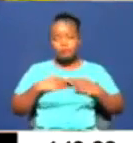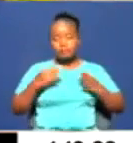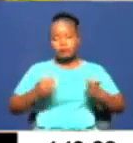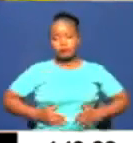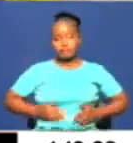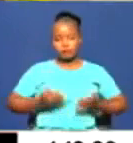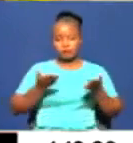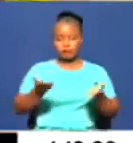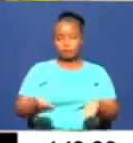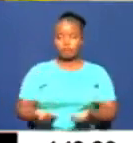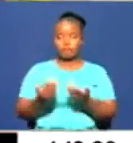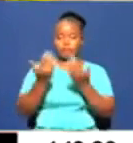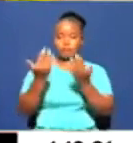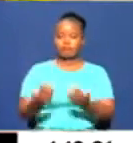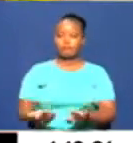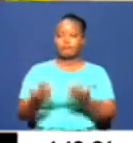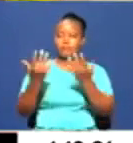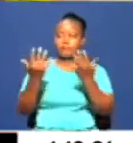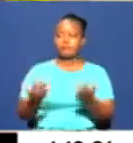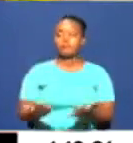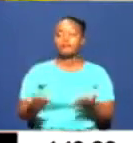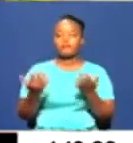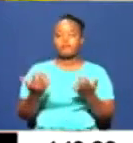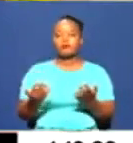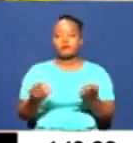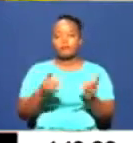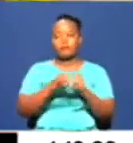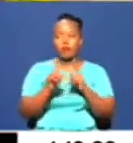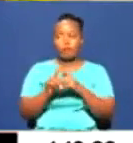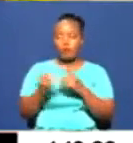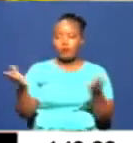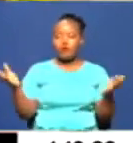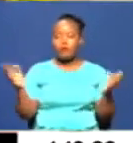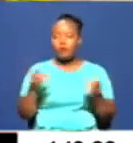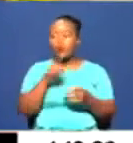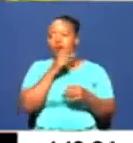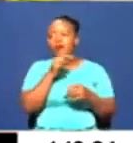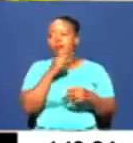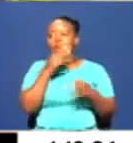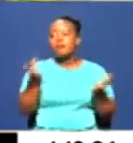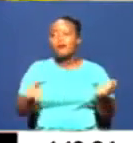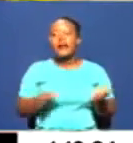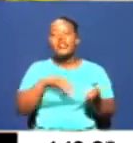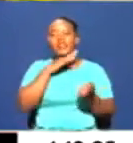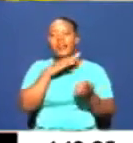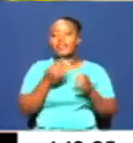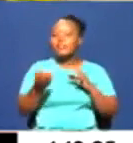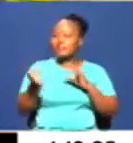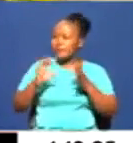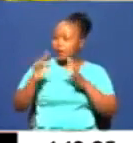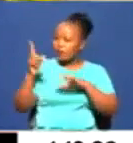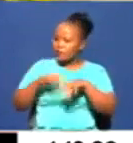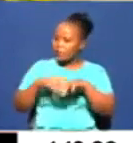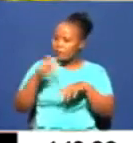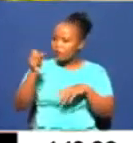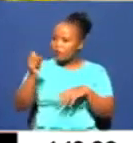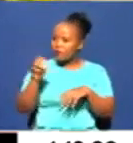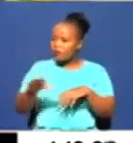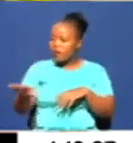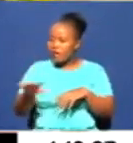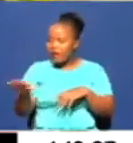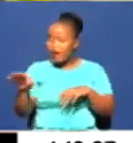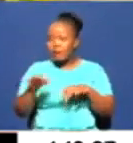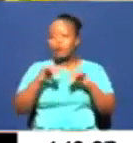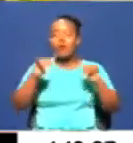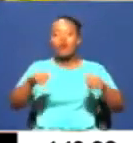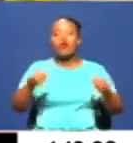Kariakor Crematorium for his cremation. The late Charles Njonjo died at around 5 a.m. and the news of his death was,